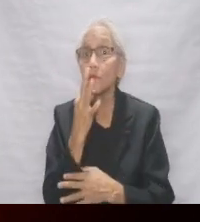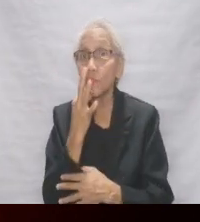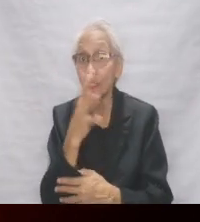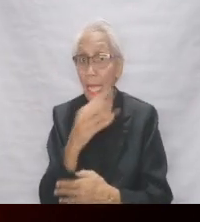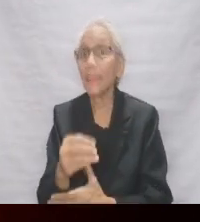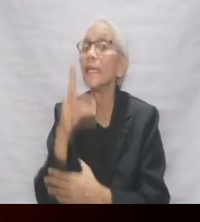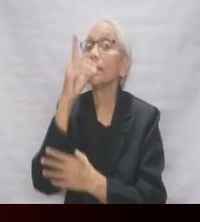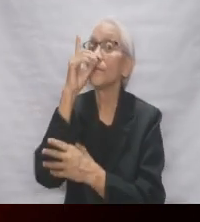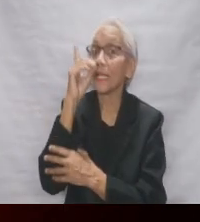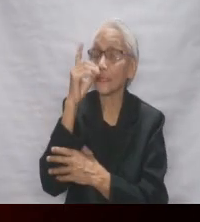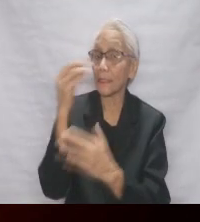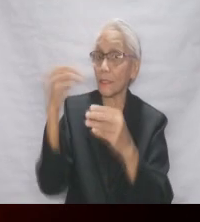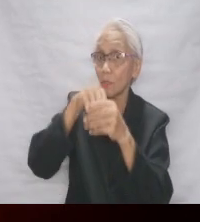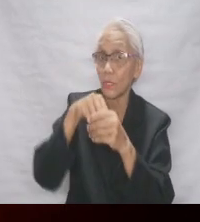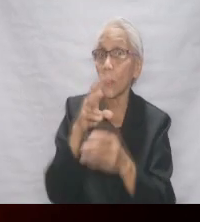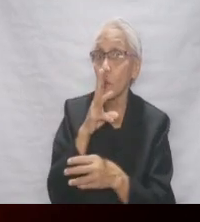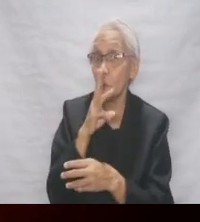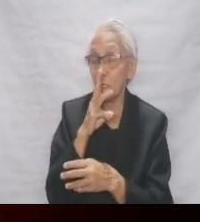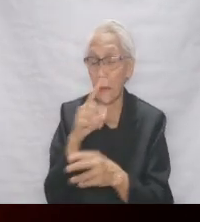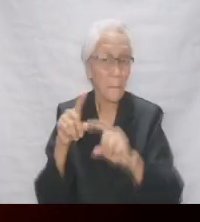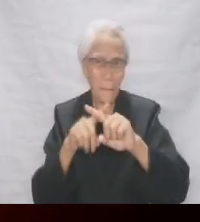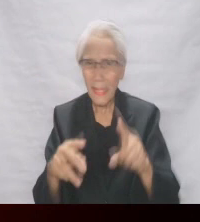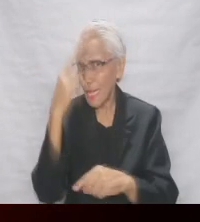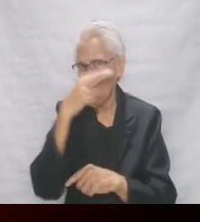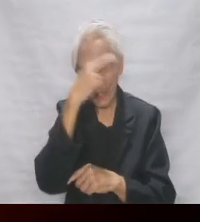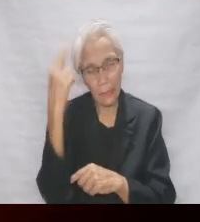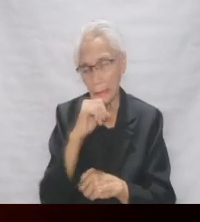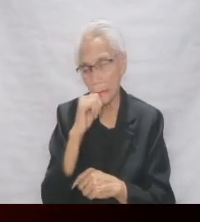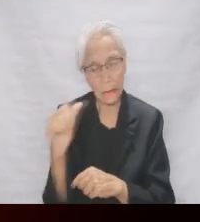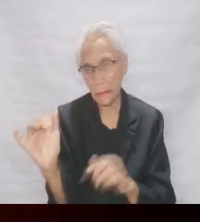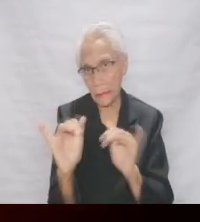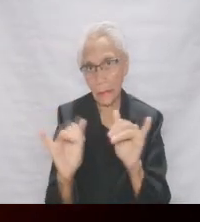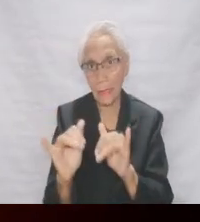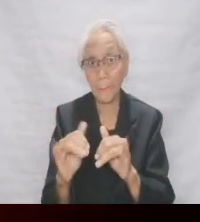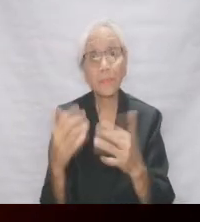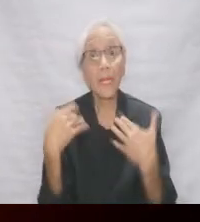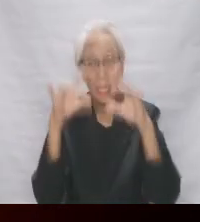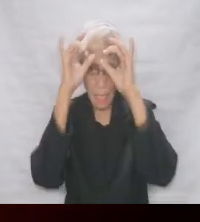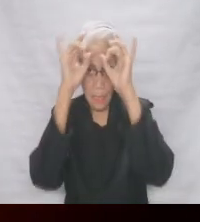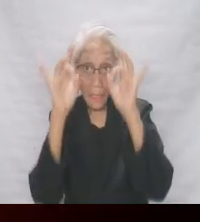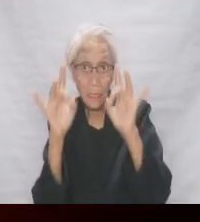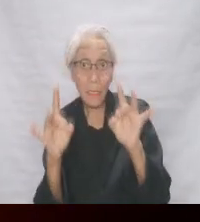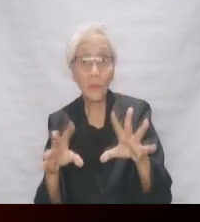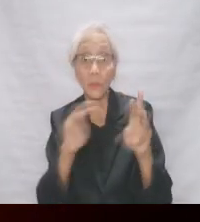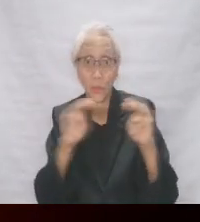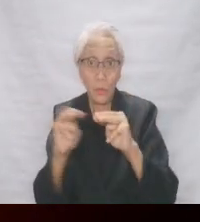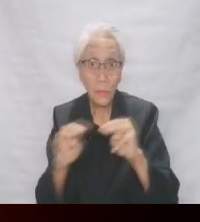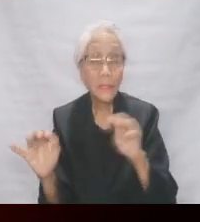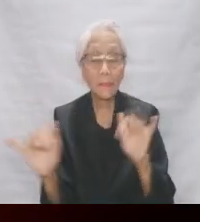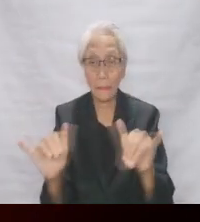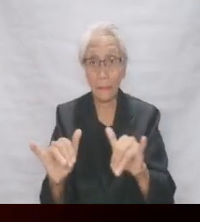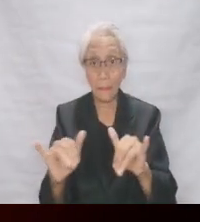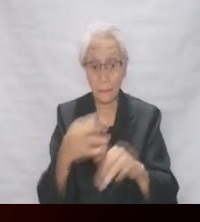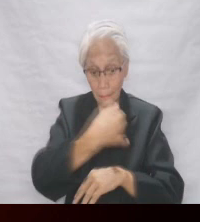drink, including water. Hindi naman ganyan sa Catholic Church, di ba? Ang mga dangerous movements also isolate